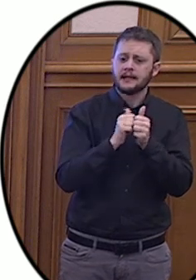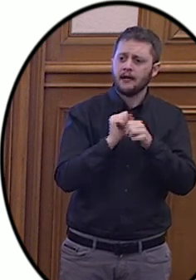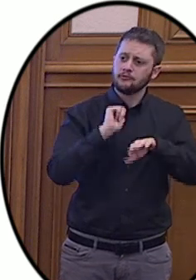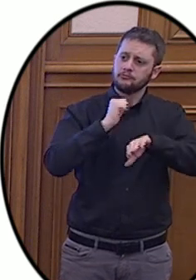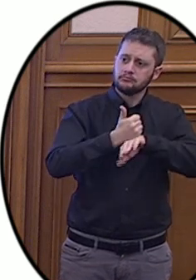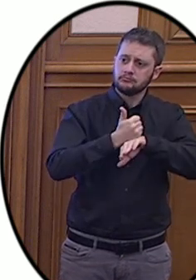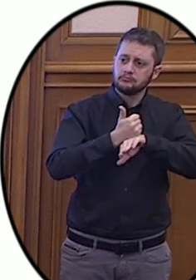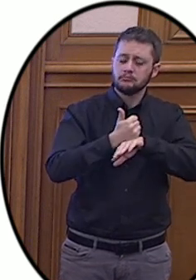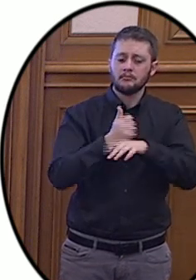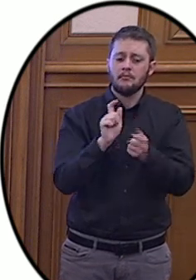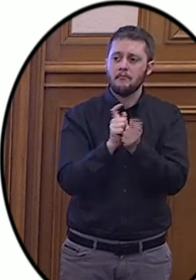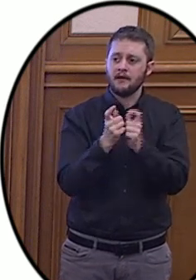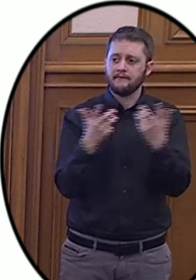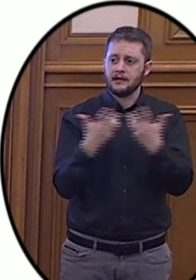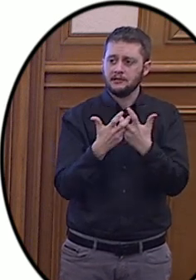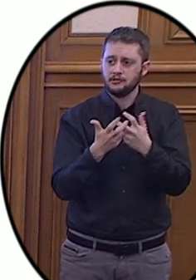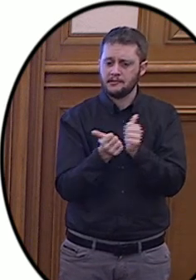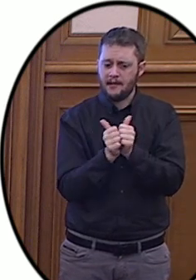modifications.